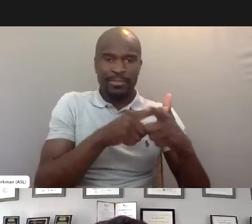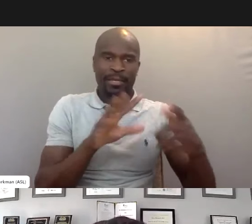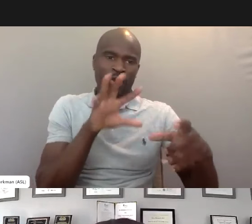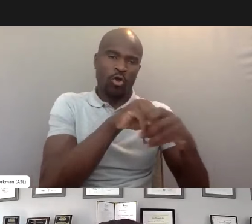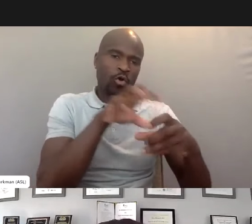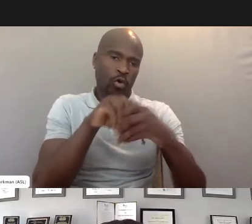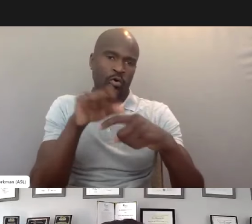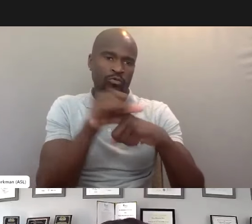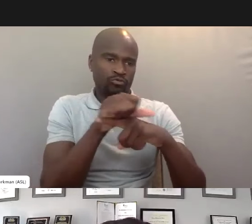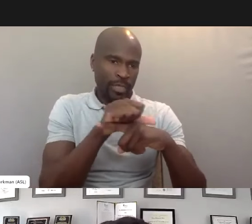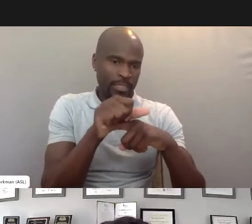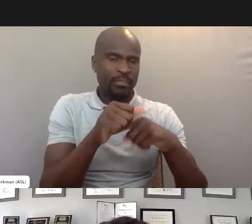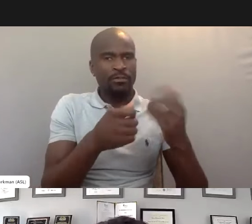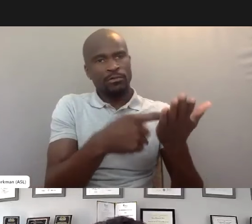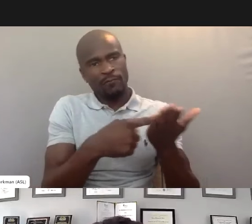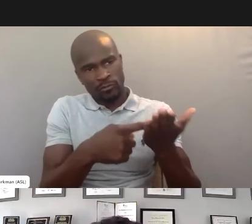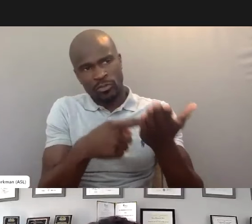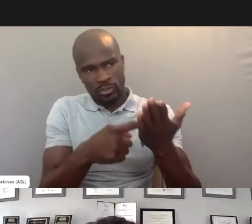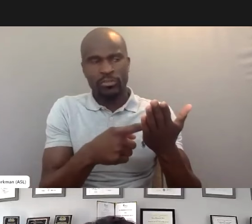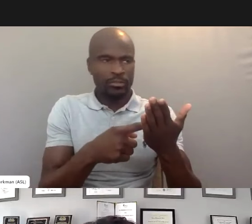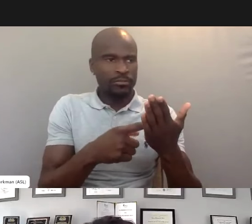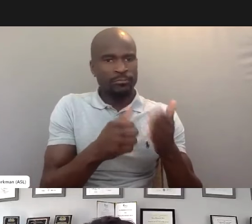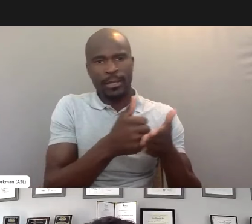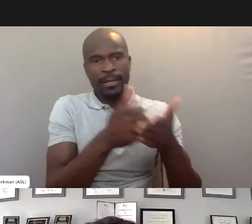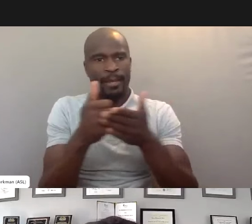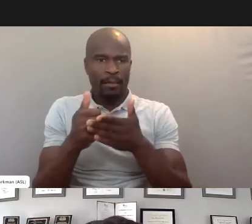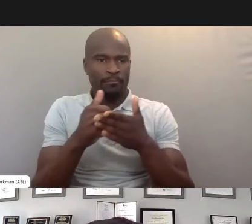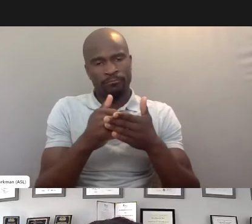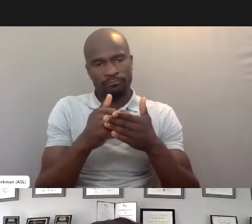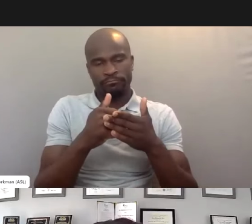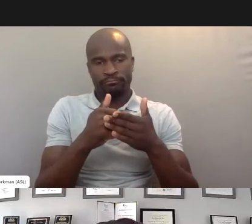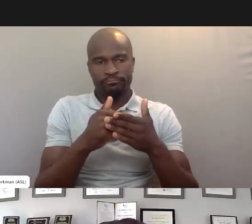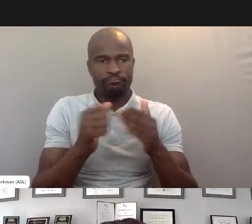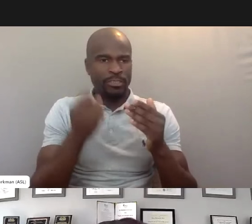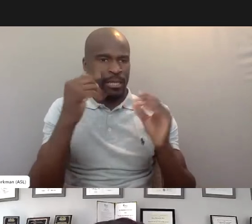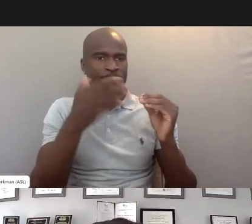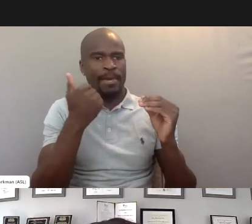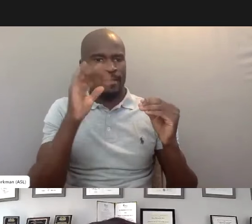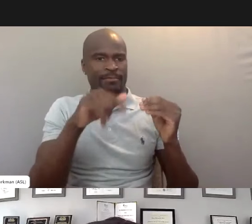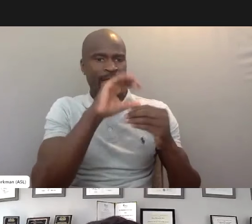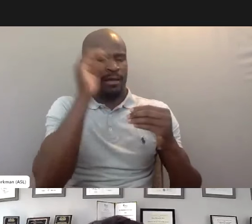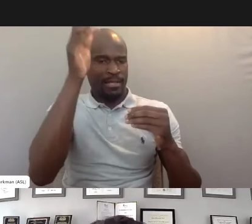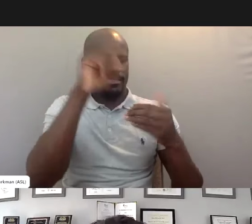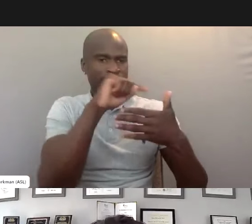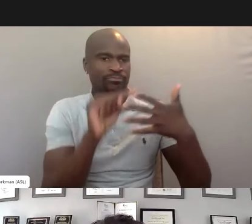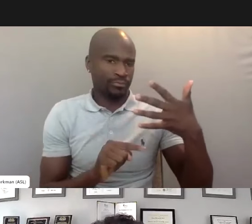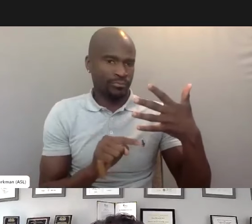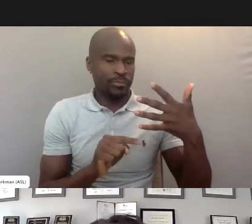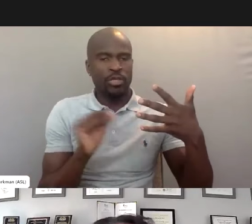discussion around some of those concepts. And you can find out some more information from NOVA a little bit about those